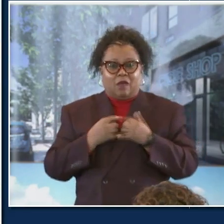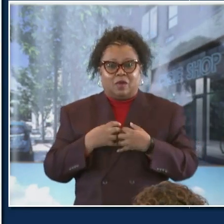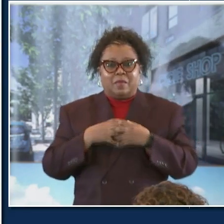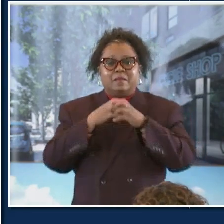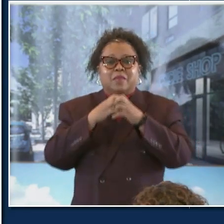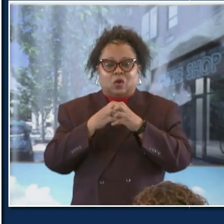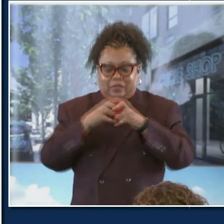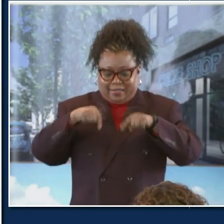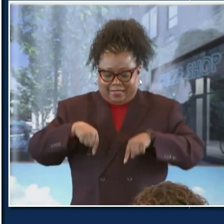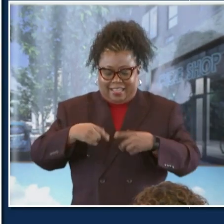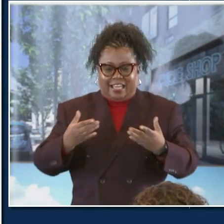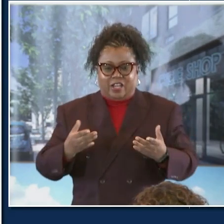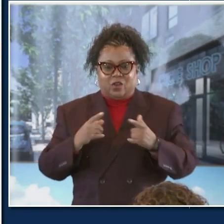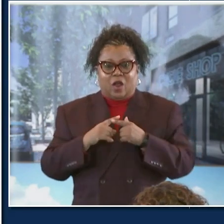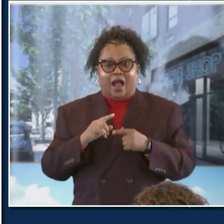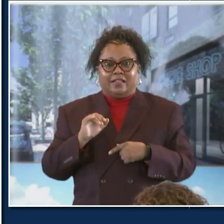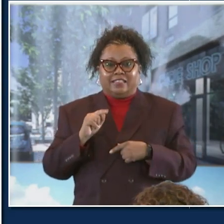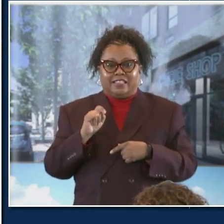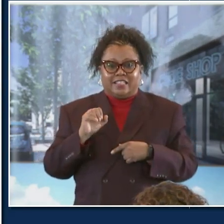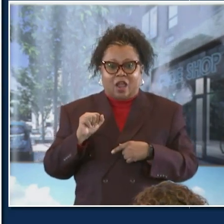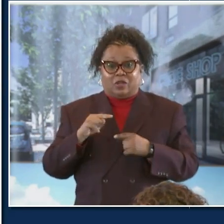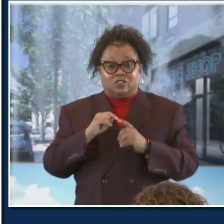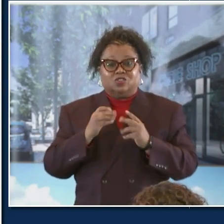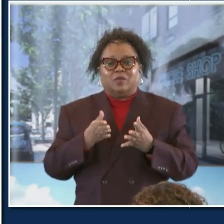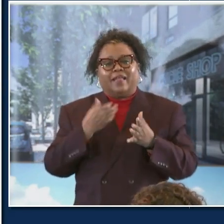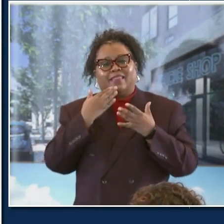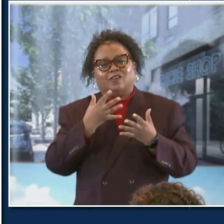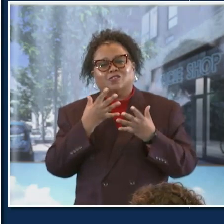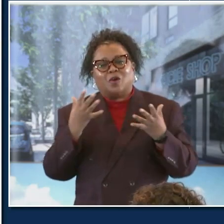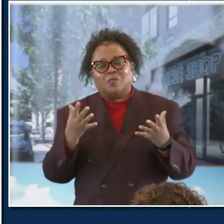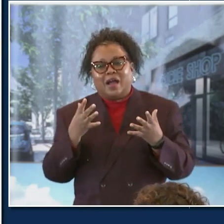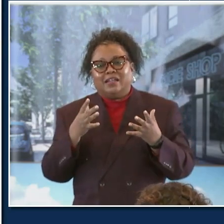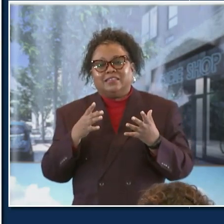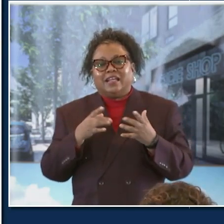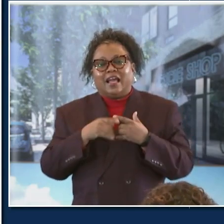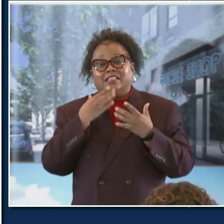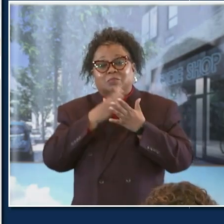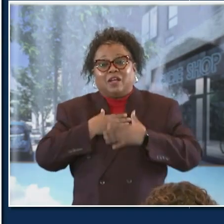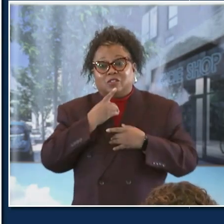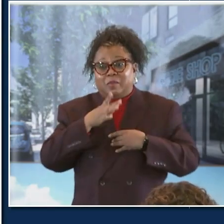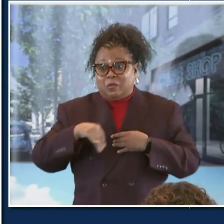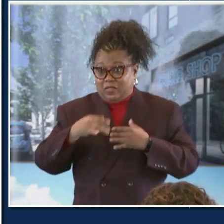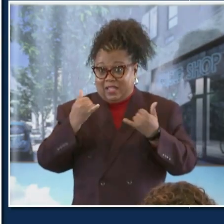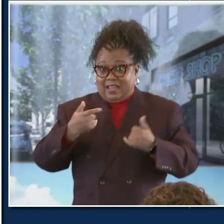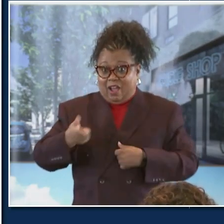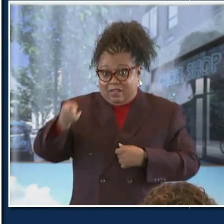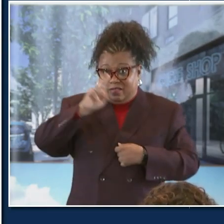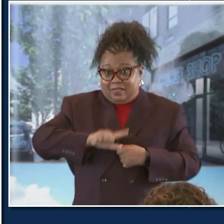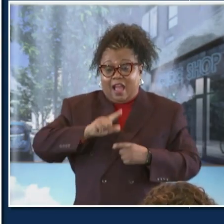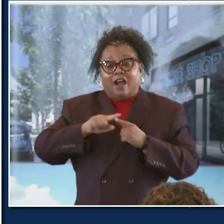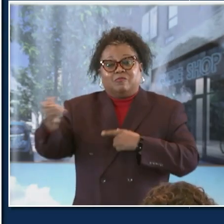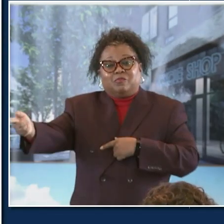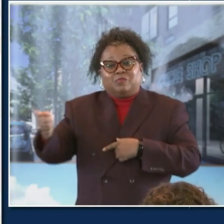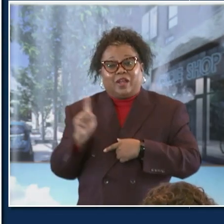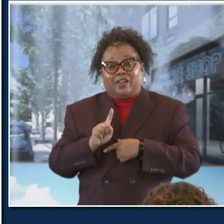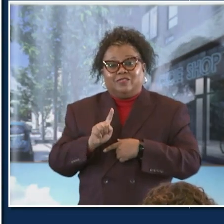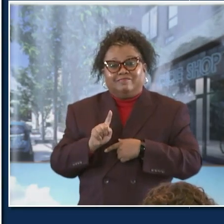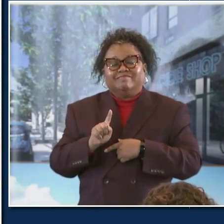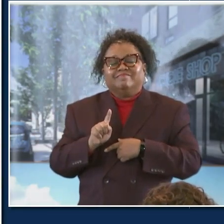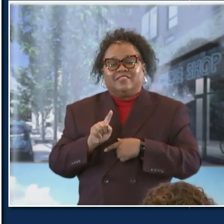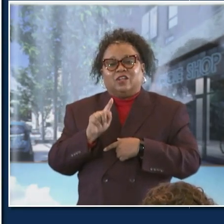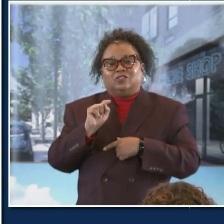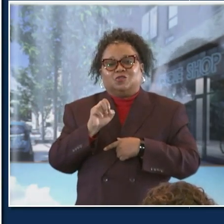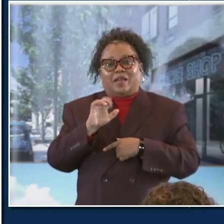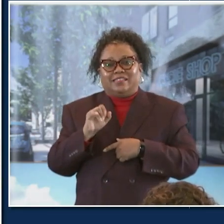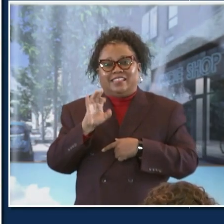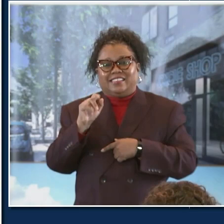built here on Taylor Street. So thank you all very much. It's a pleasure to be with you. And now I have the honor of bringing to the podium